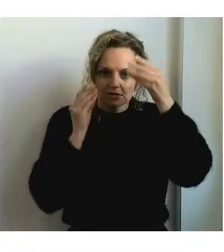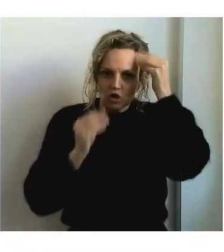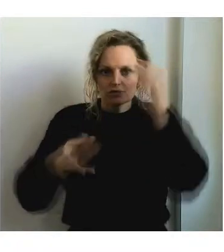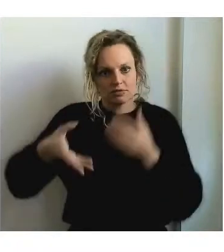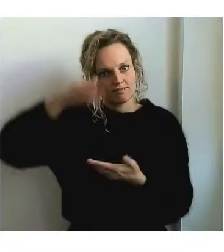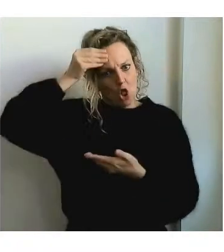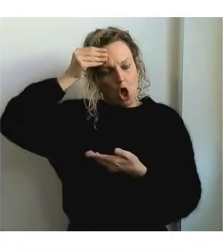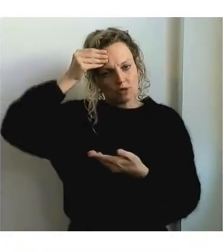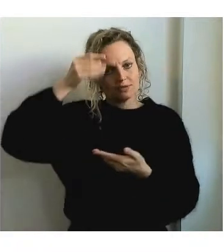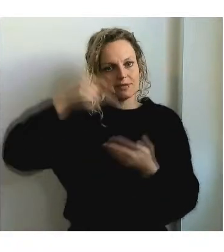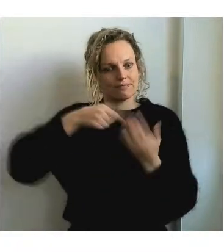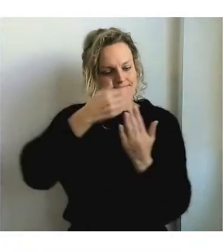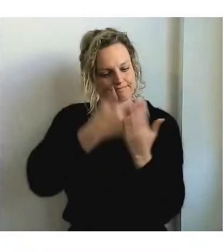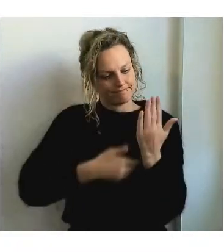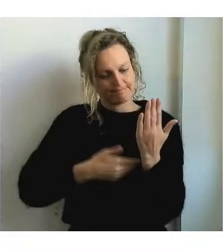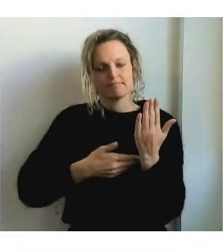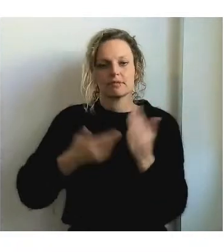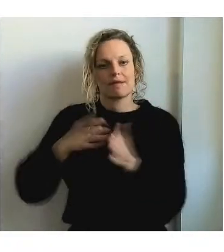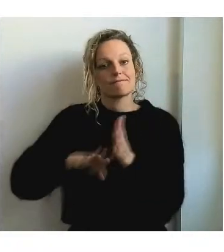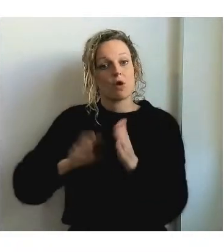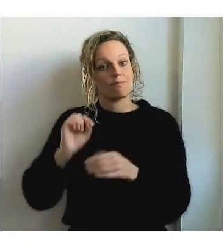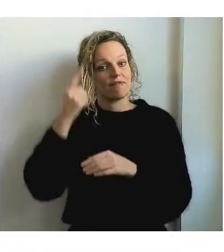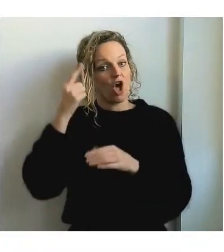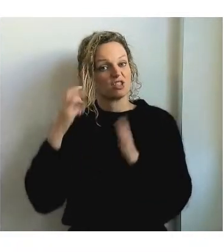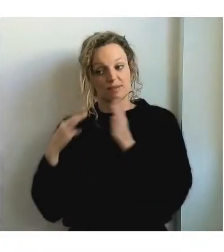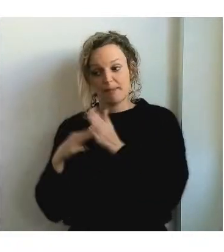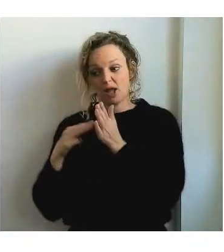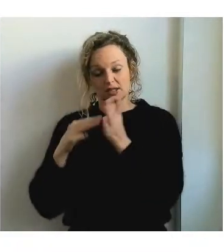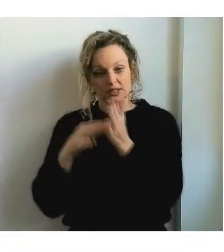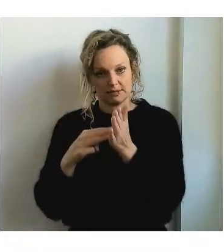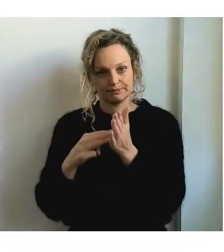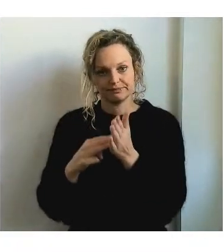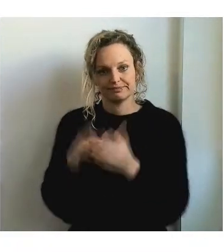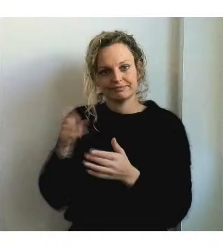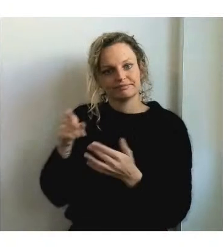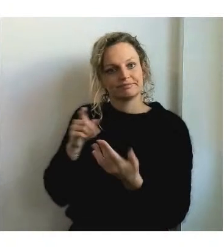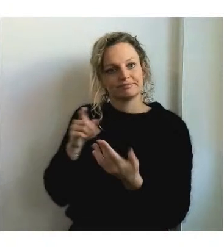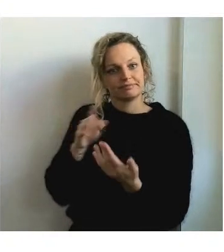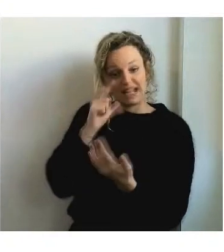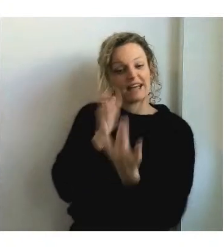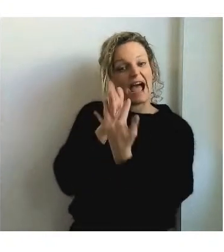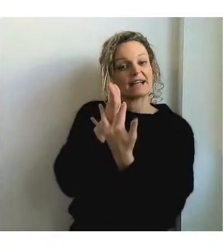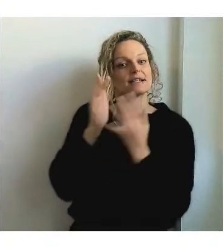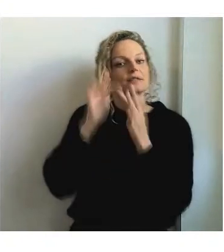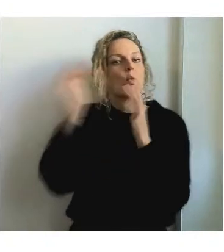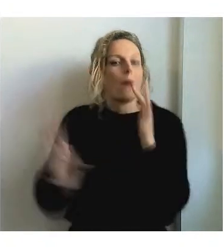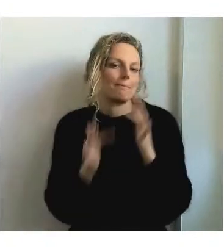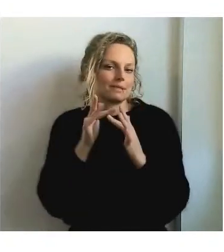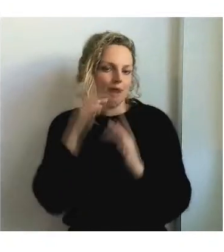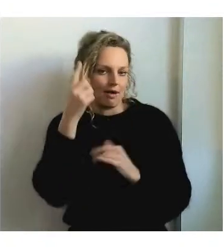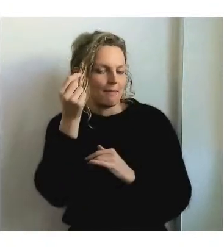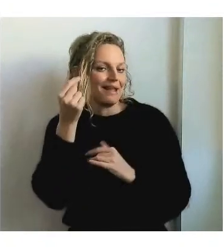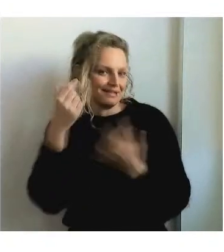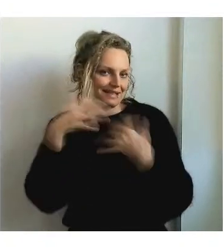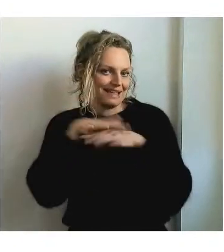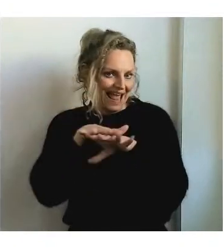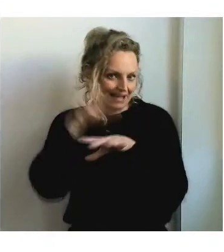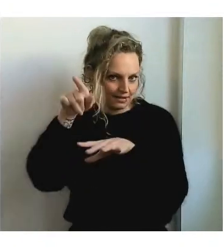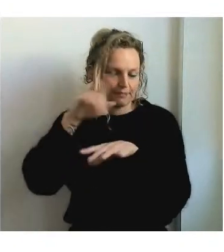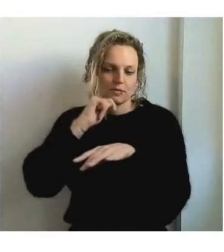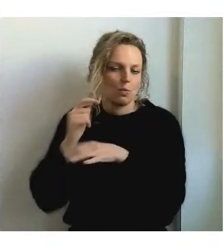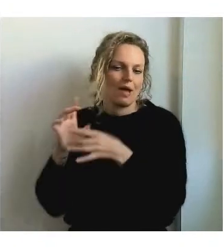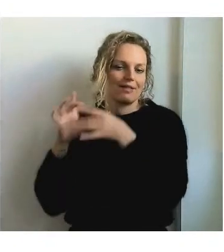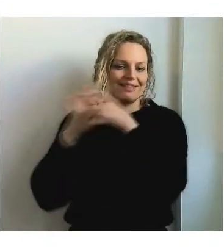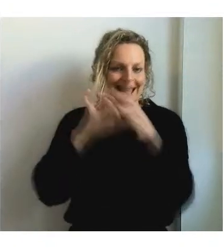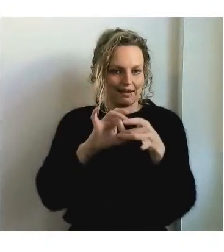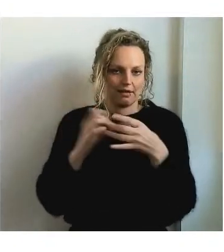and so that's available on our website, and AbilityNet website, which you'll be able to share the link to that. And what